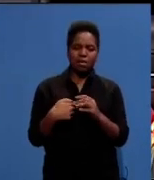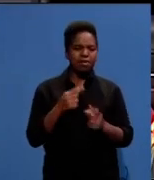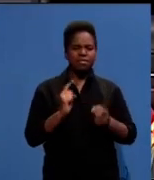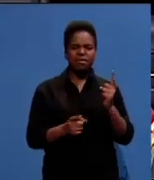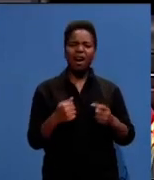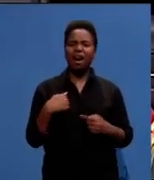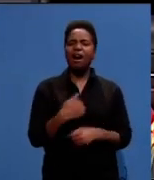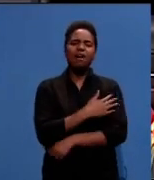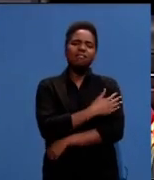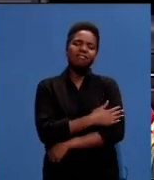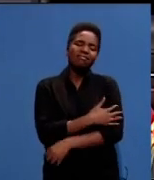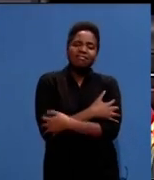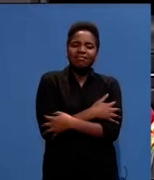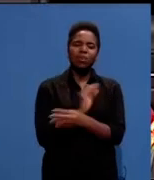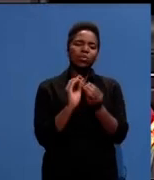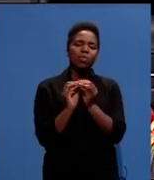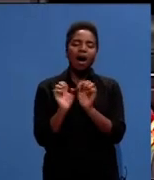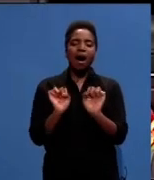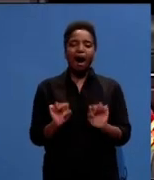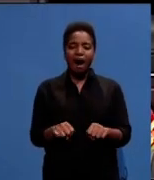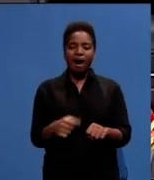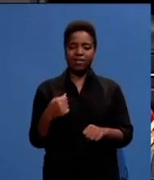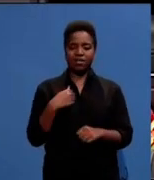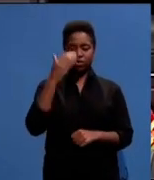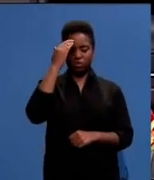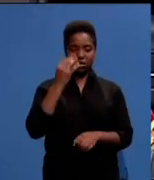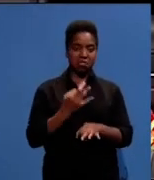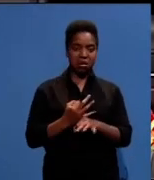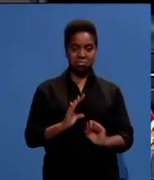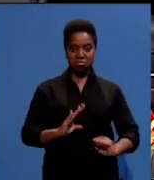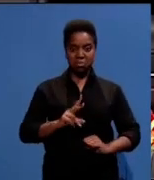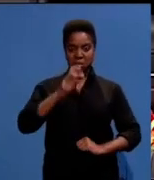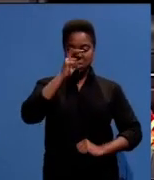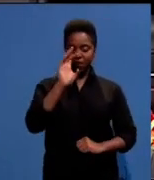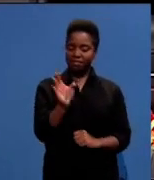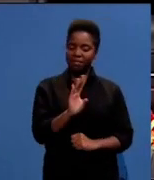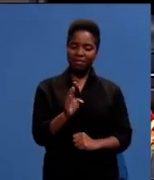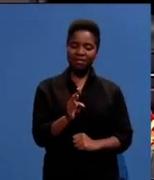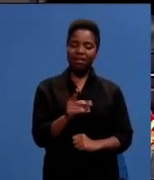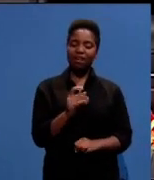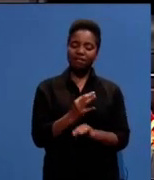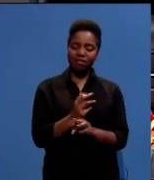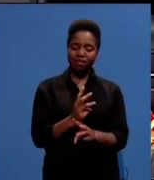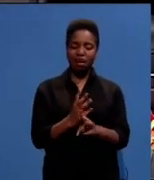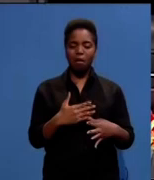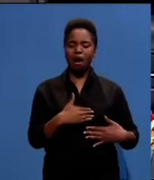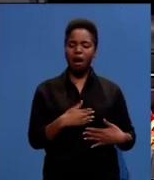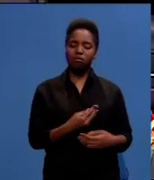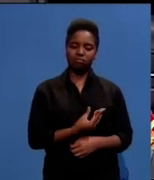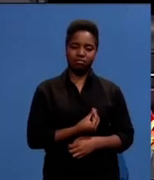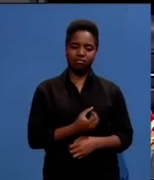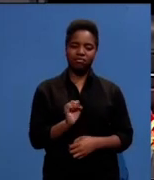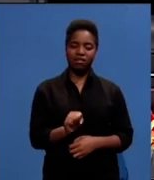in a touchy-feely, cuddly kind of way, which we don't associate with men a lot. So it's absolutely important. But more than that, For our boys,